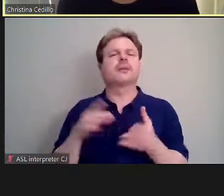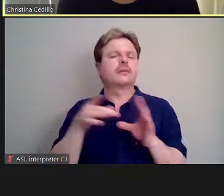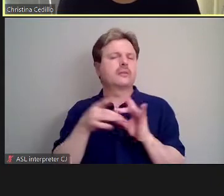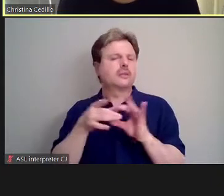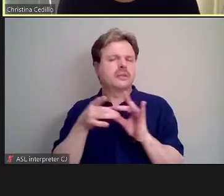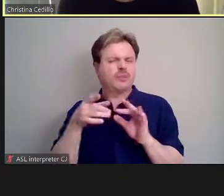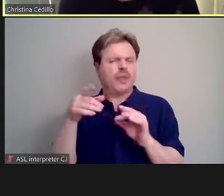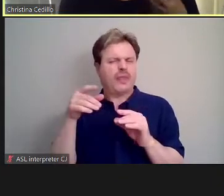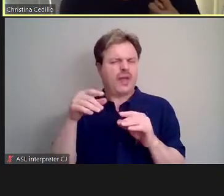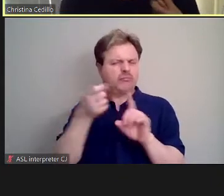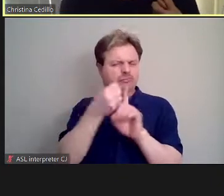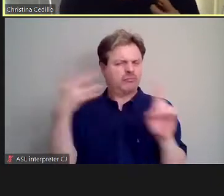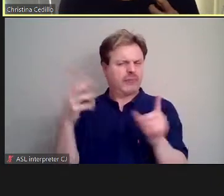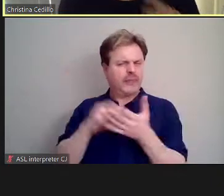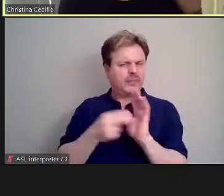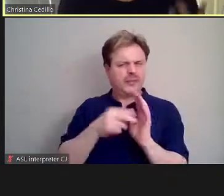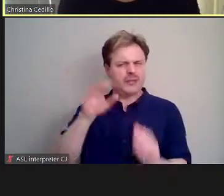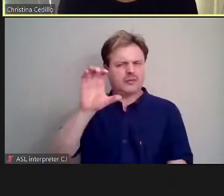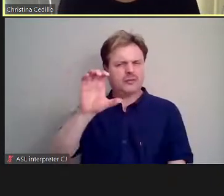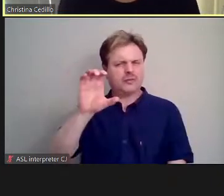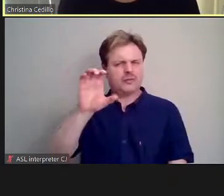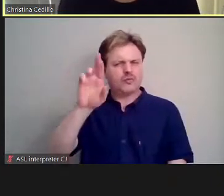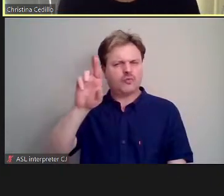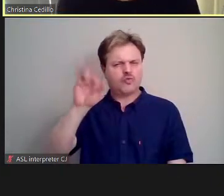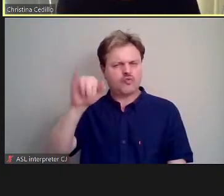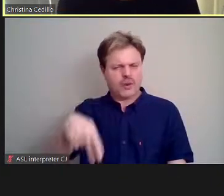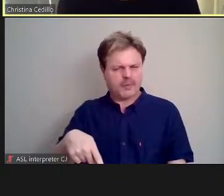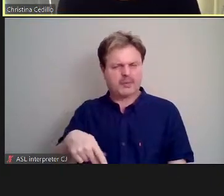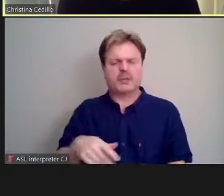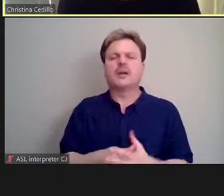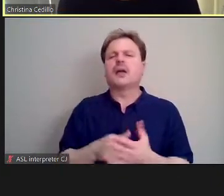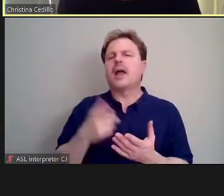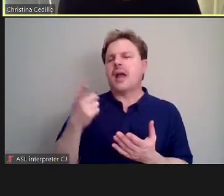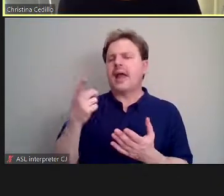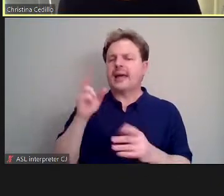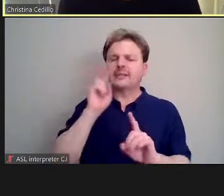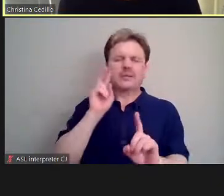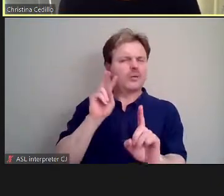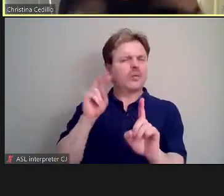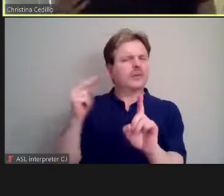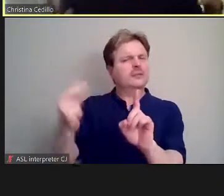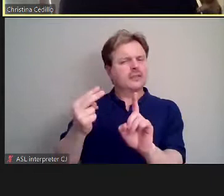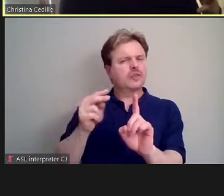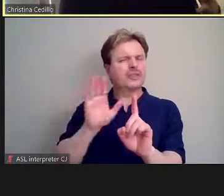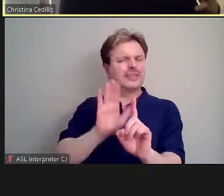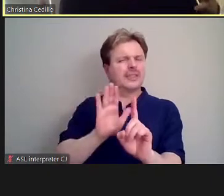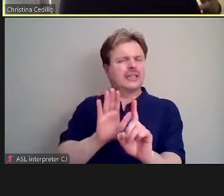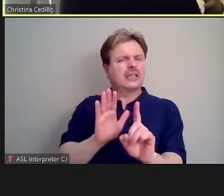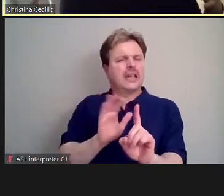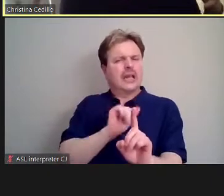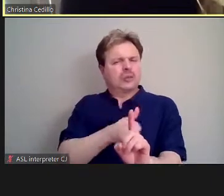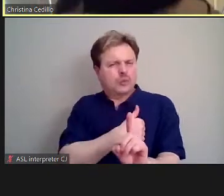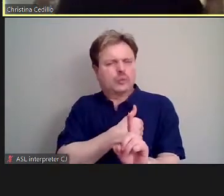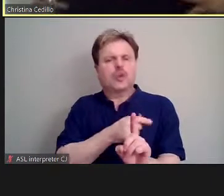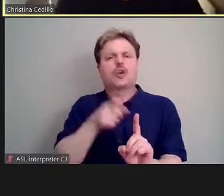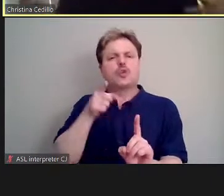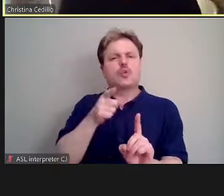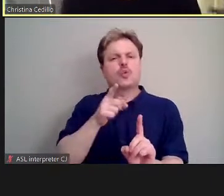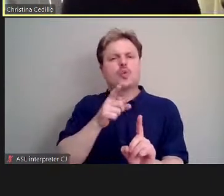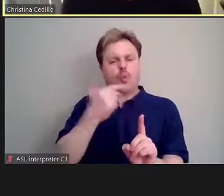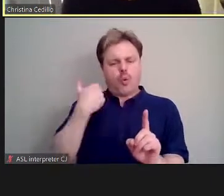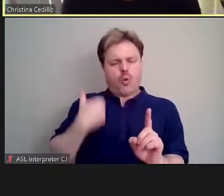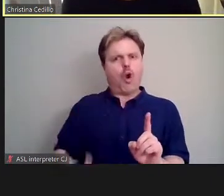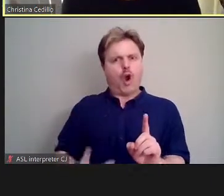mean. CRIP as an orientation where you are CRIP, but you're